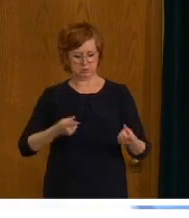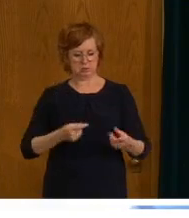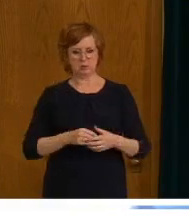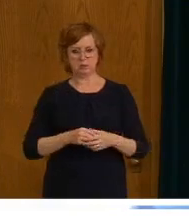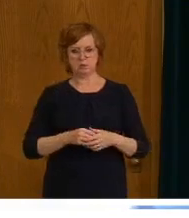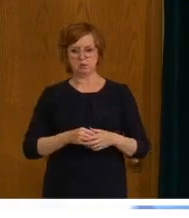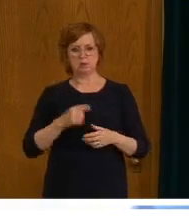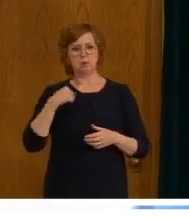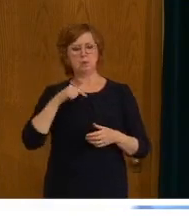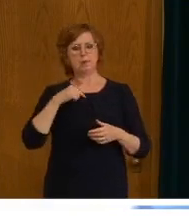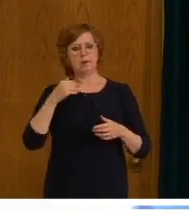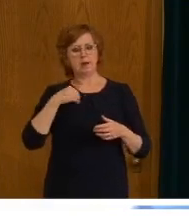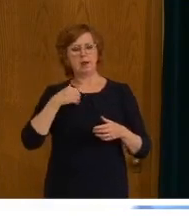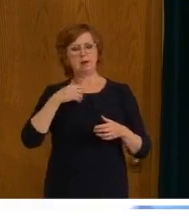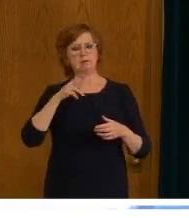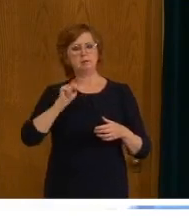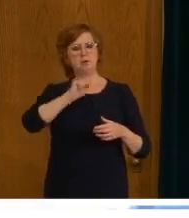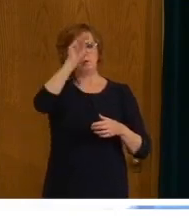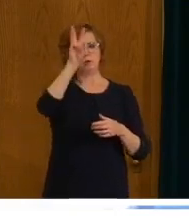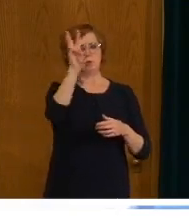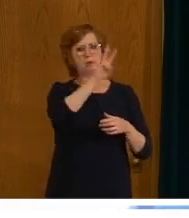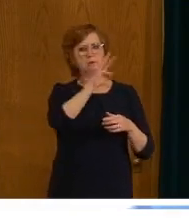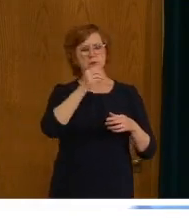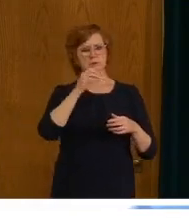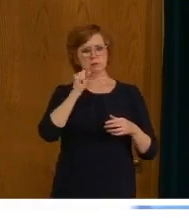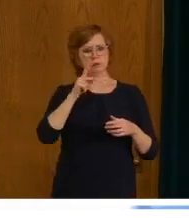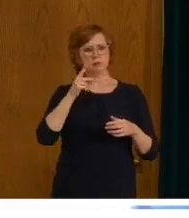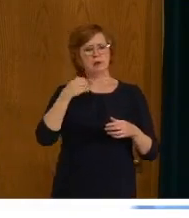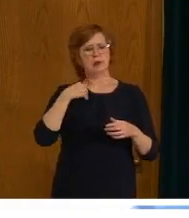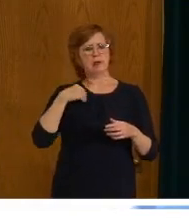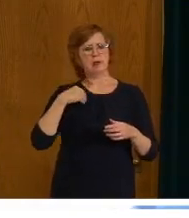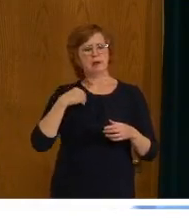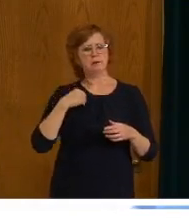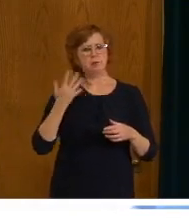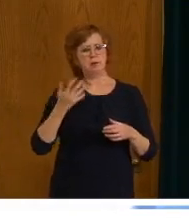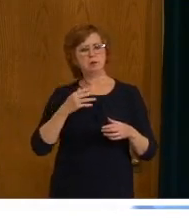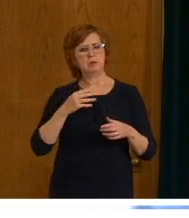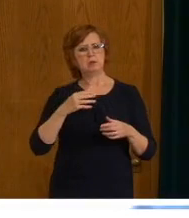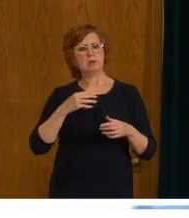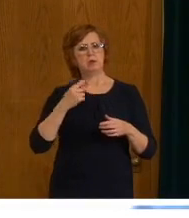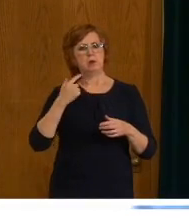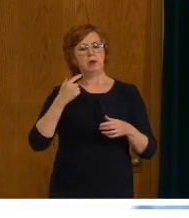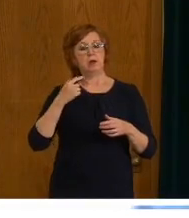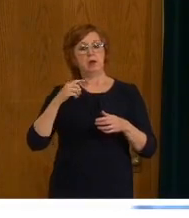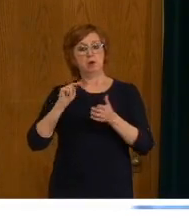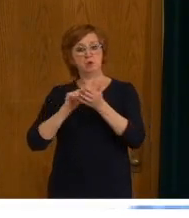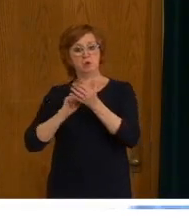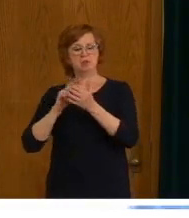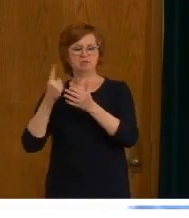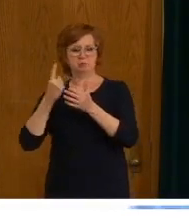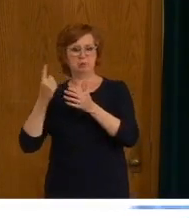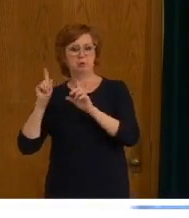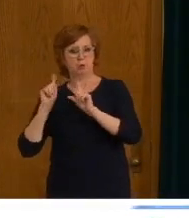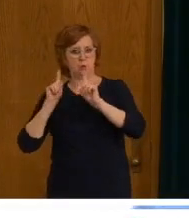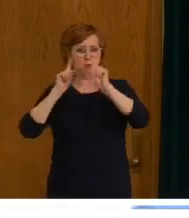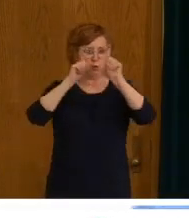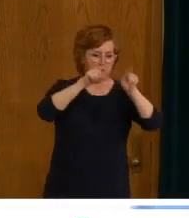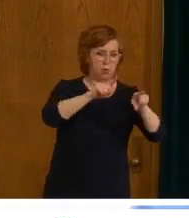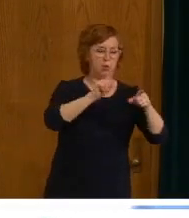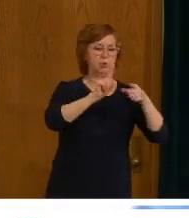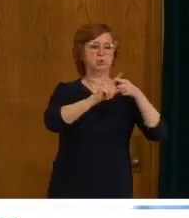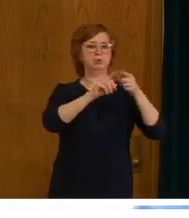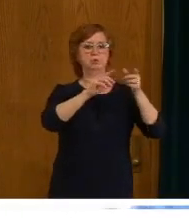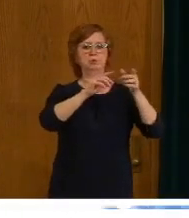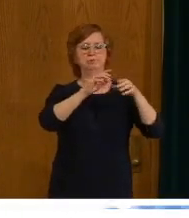point-of-care PCR testing in the Northwest, and now there's lots of point-of-care testing options that are being used in healthcare, in schools, maybe used